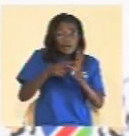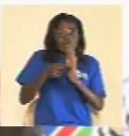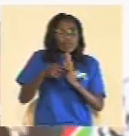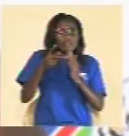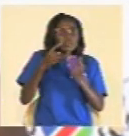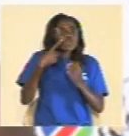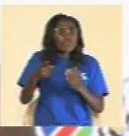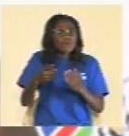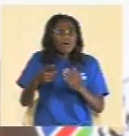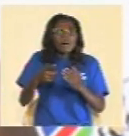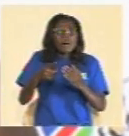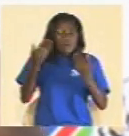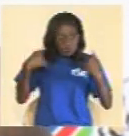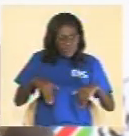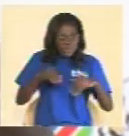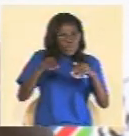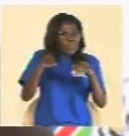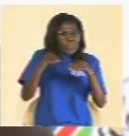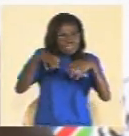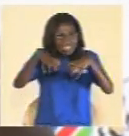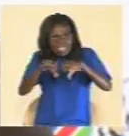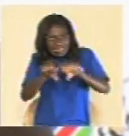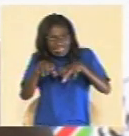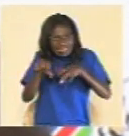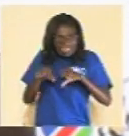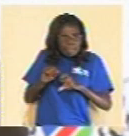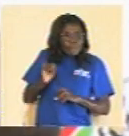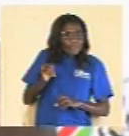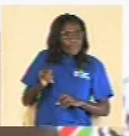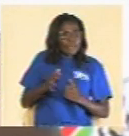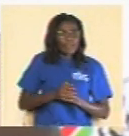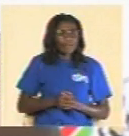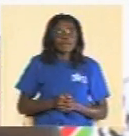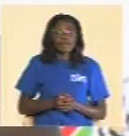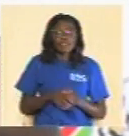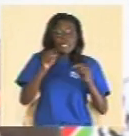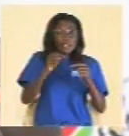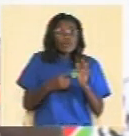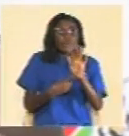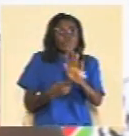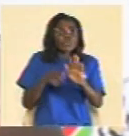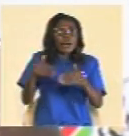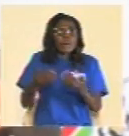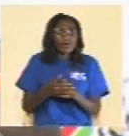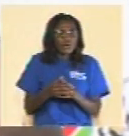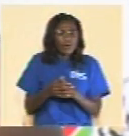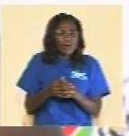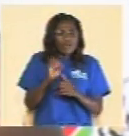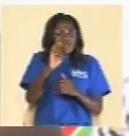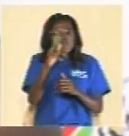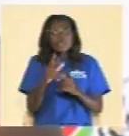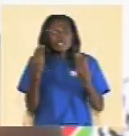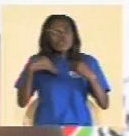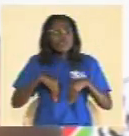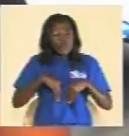we know what is leprosy now, but what are those signs and symptoms, the common signs and symptoms that I should be on the lookout with for me to go to the